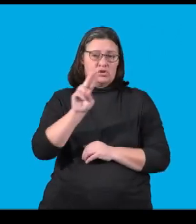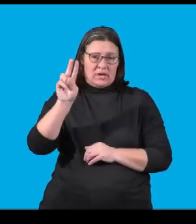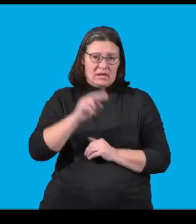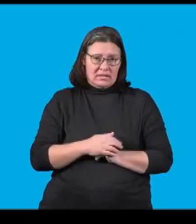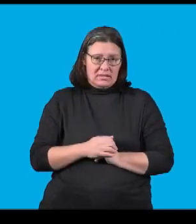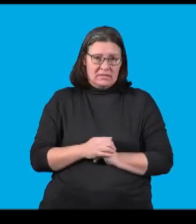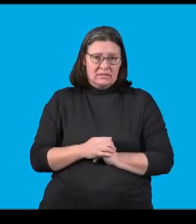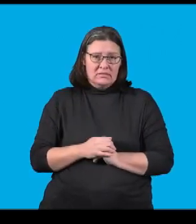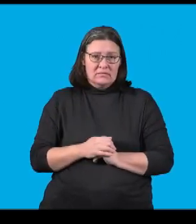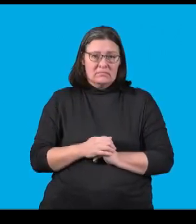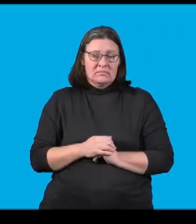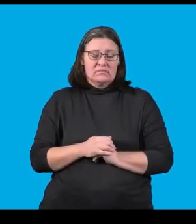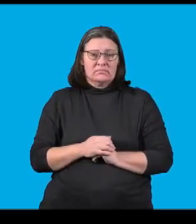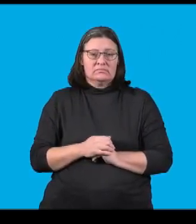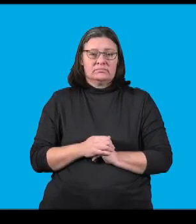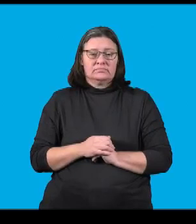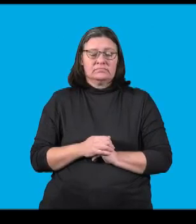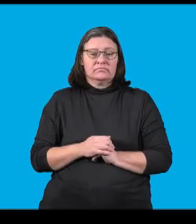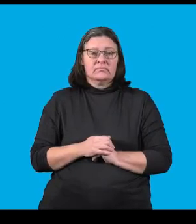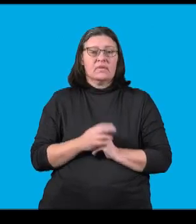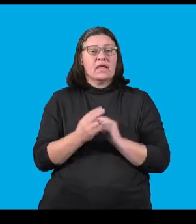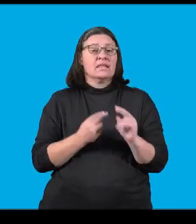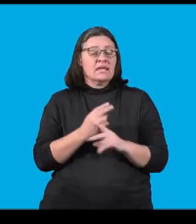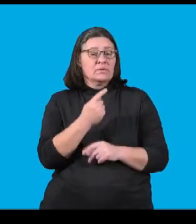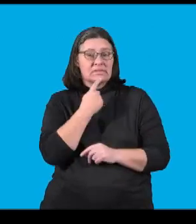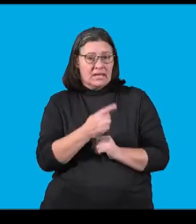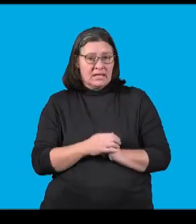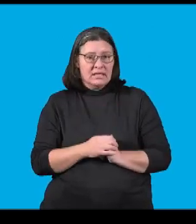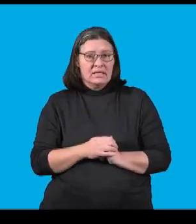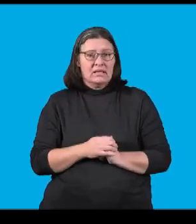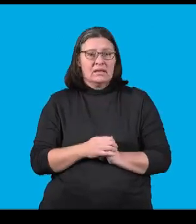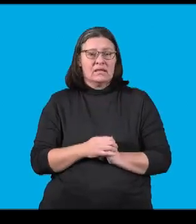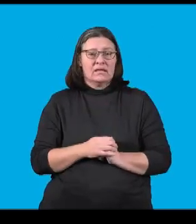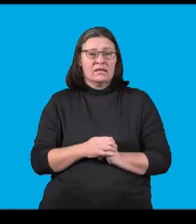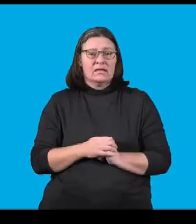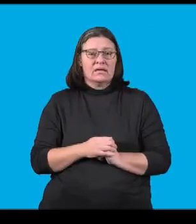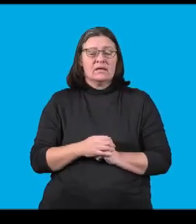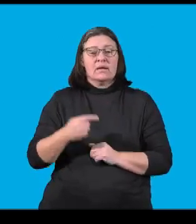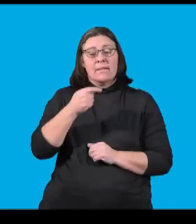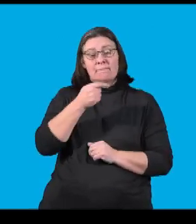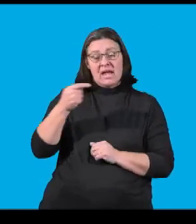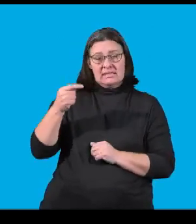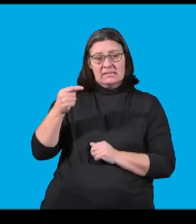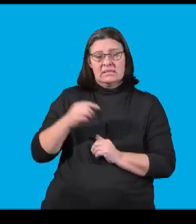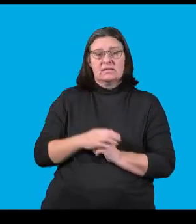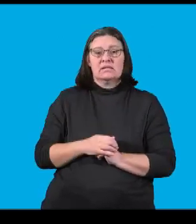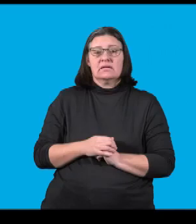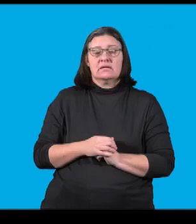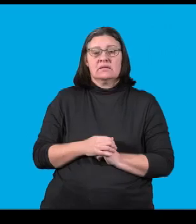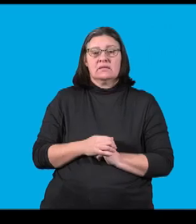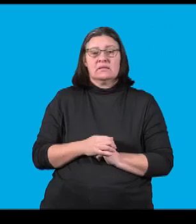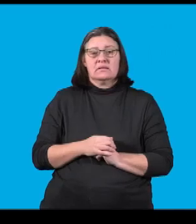minus 3h squared, and then we said minus f of x, and f of x